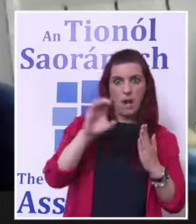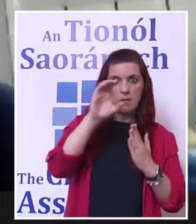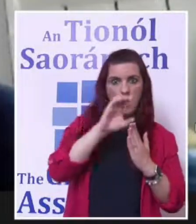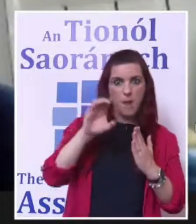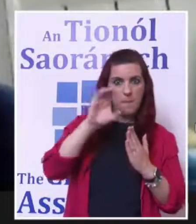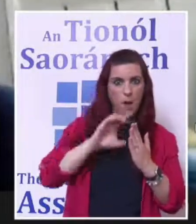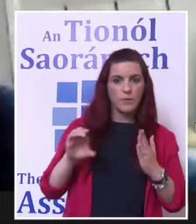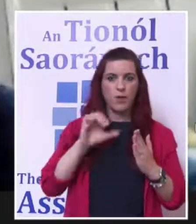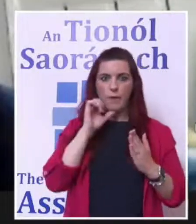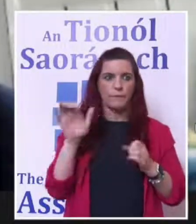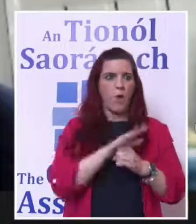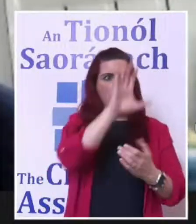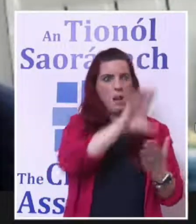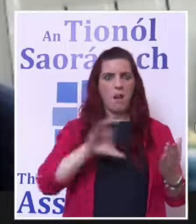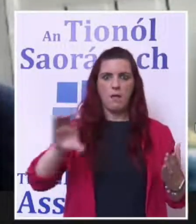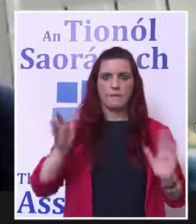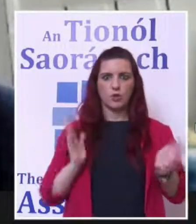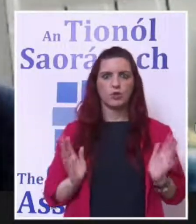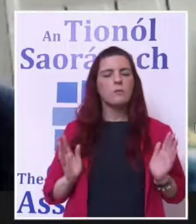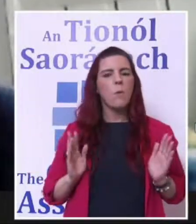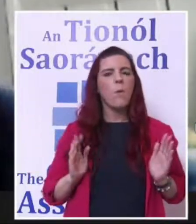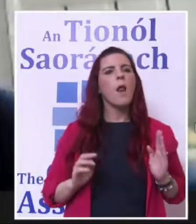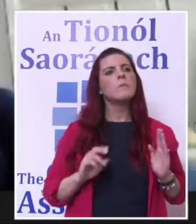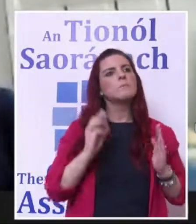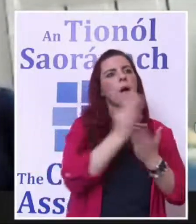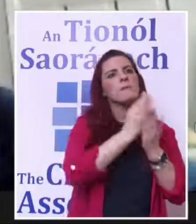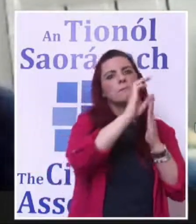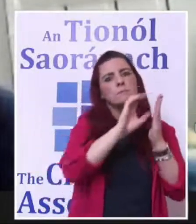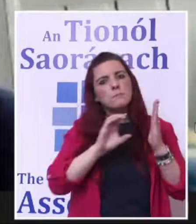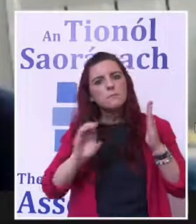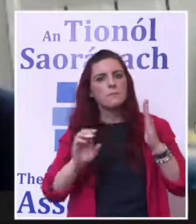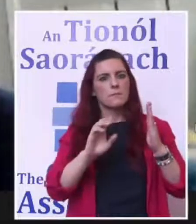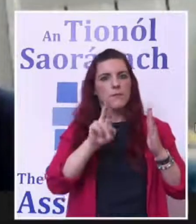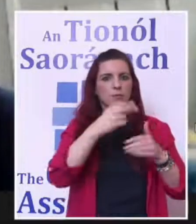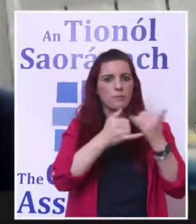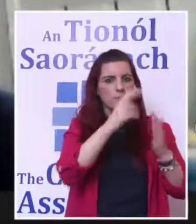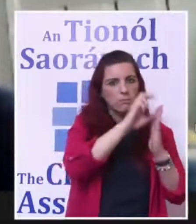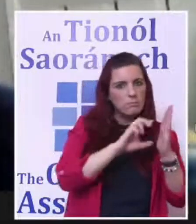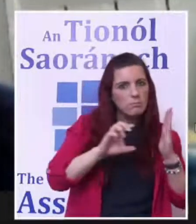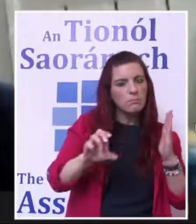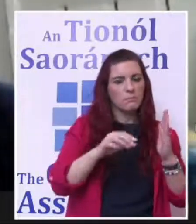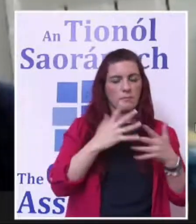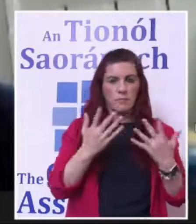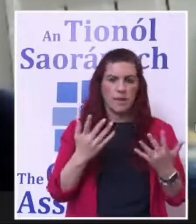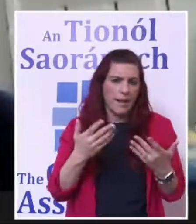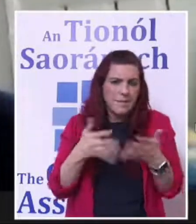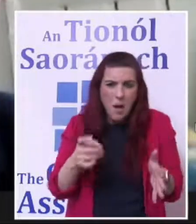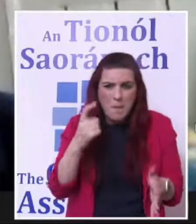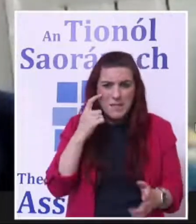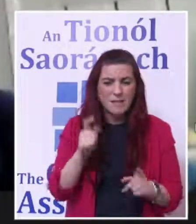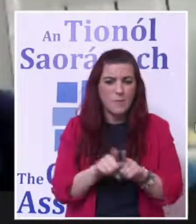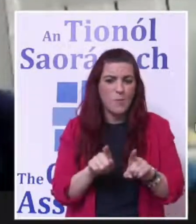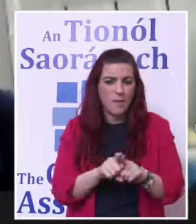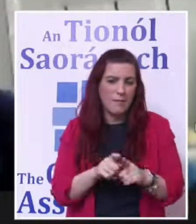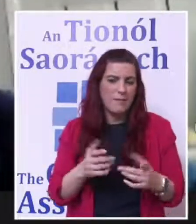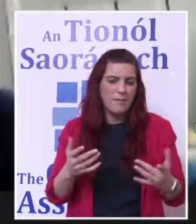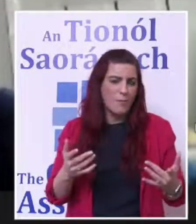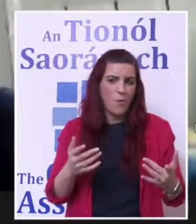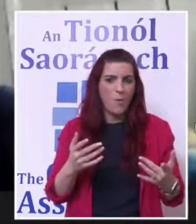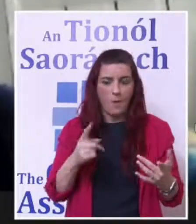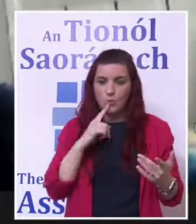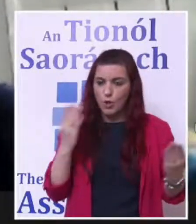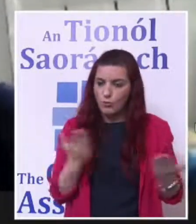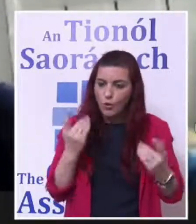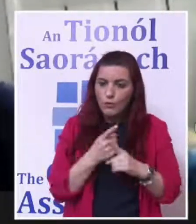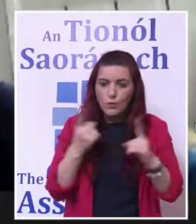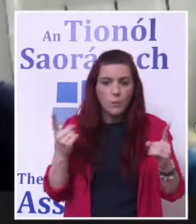And I think what you're suggesting, Francis, is no more than the earlier suggestion, is common sense. So I would encourage you.